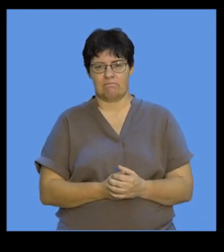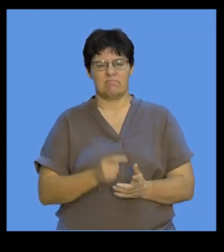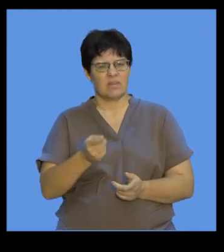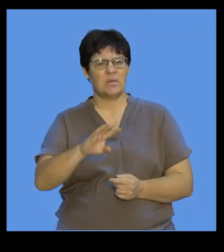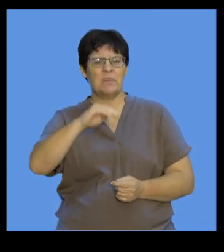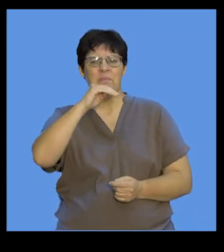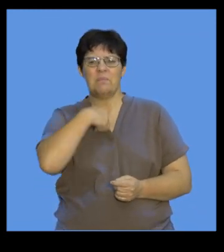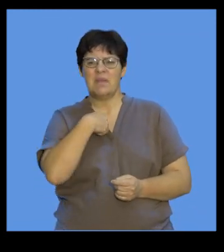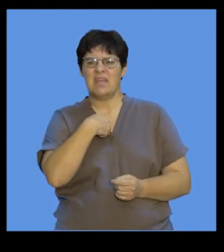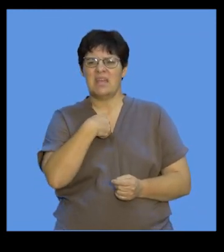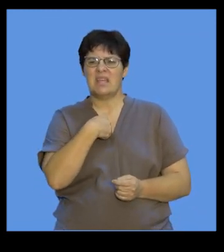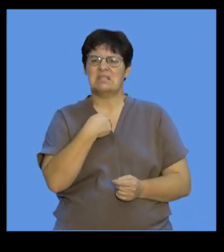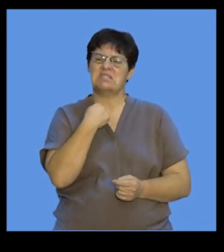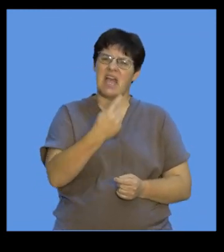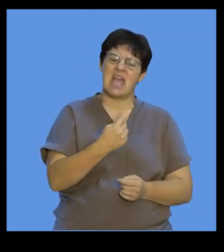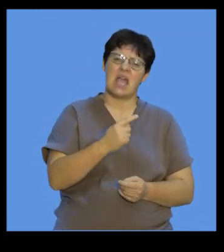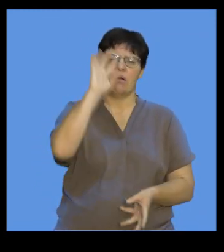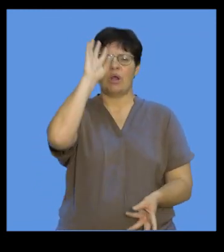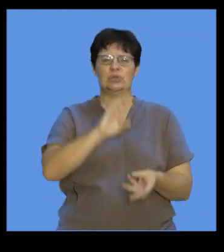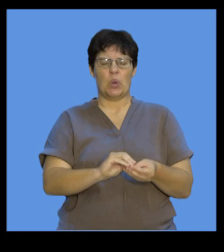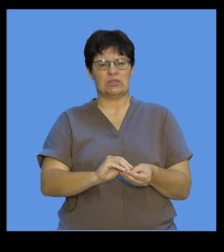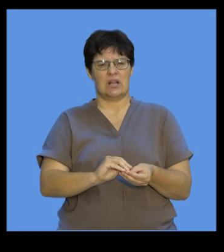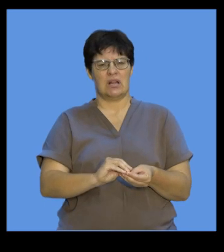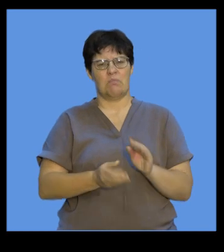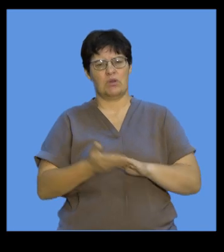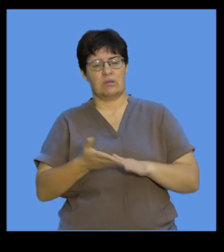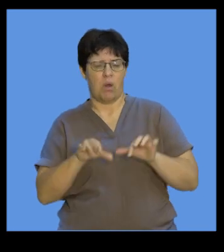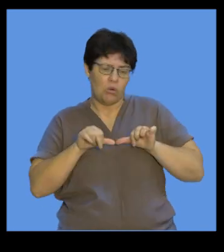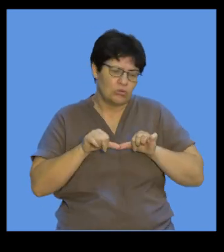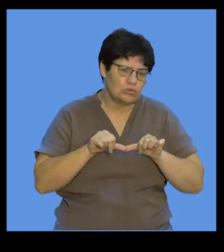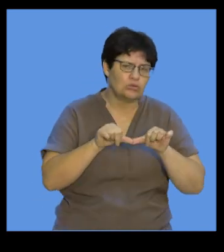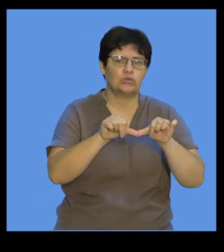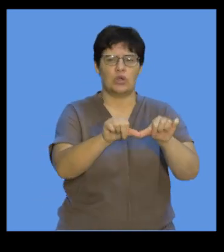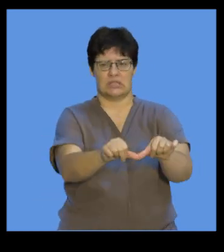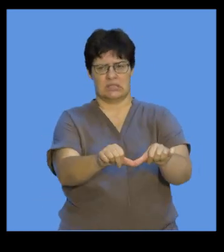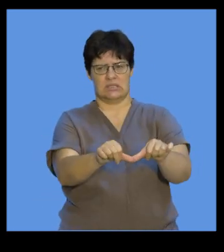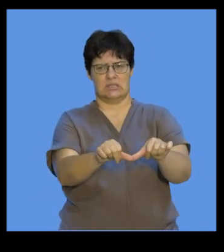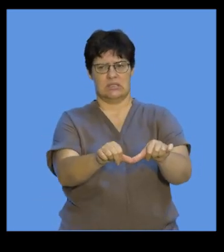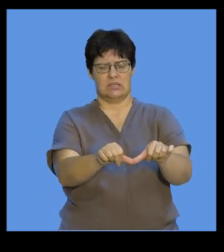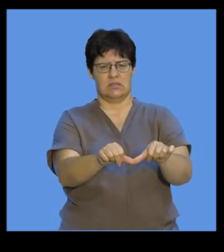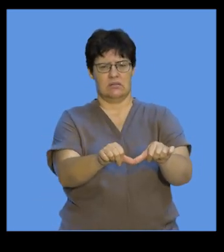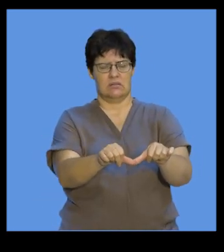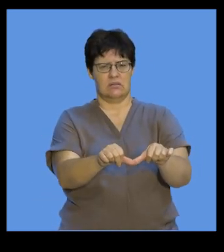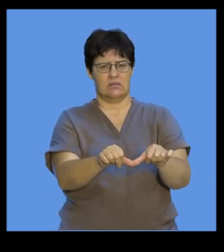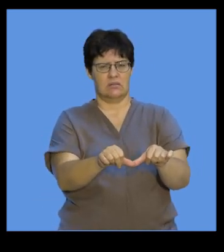what do I mean when I say total momentum remains constant in